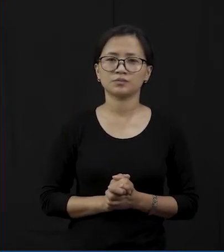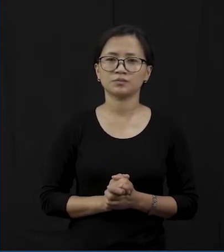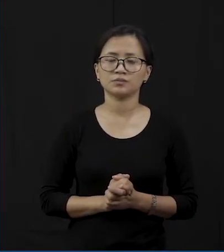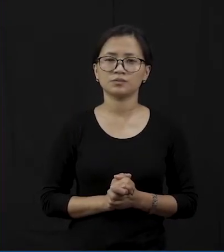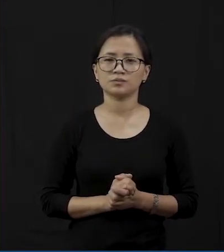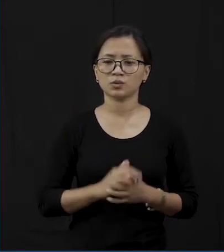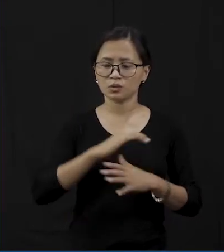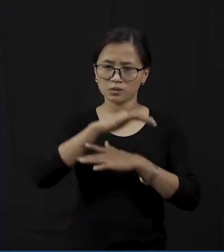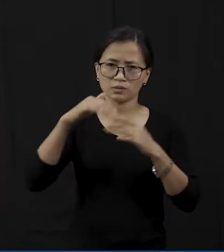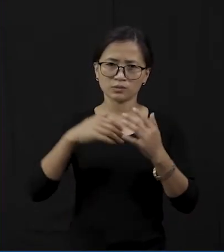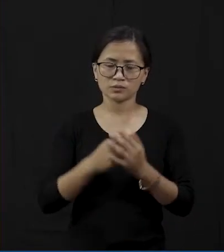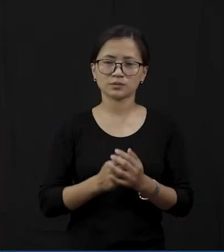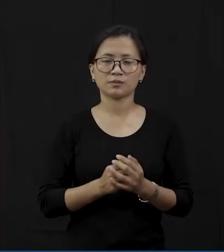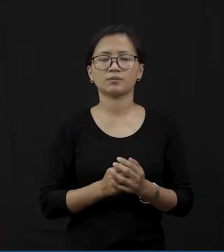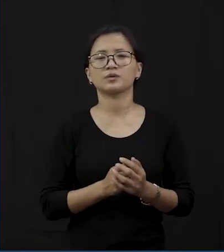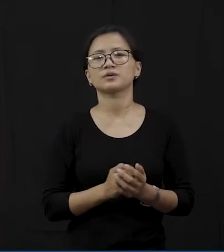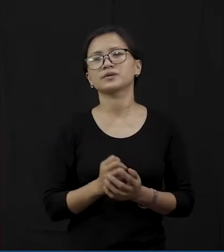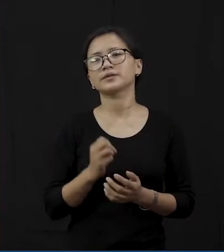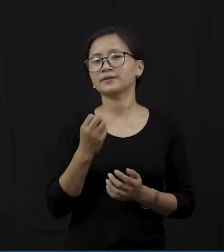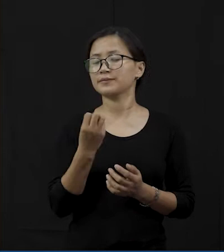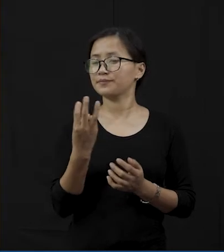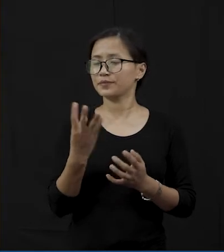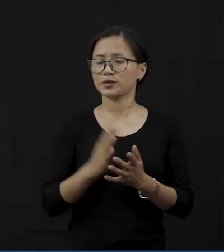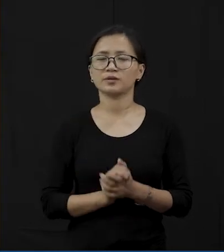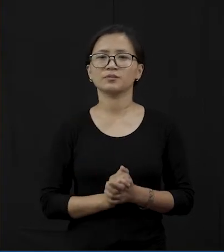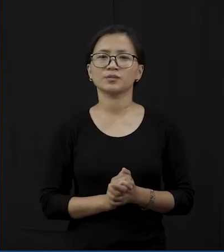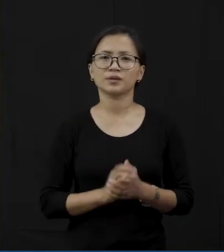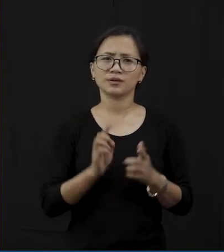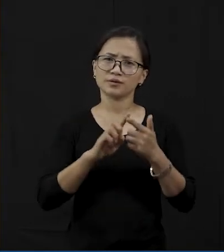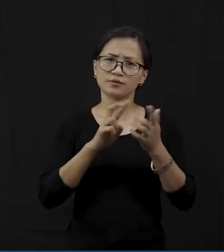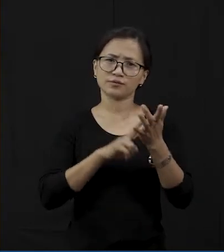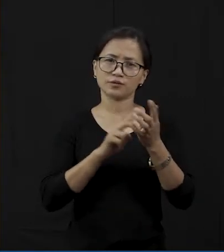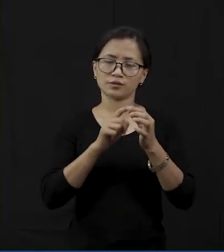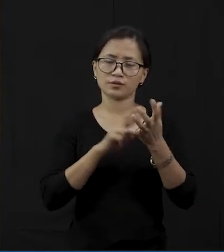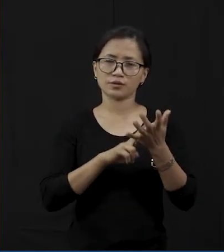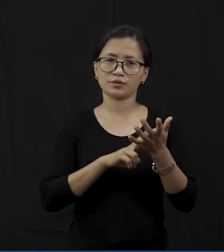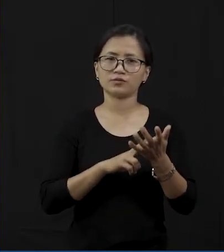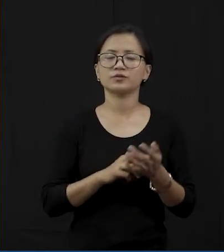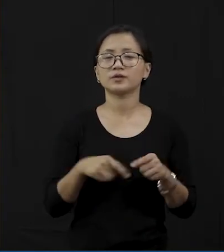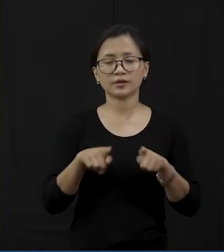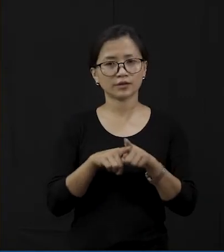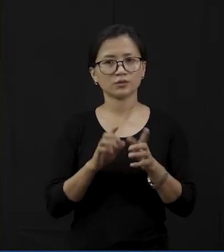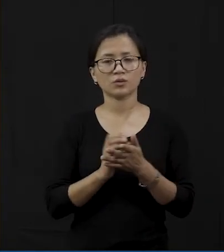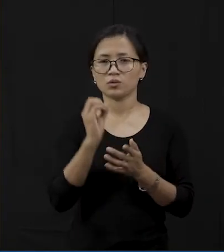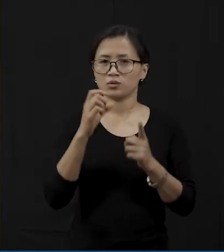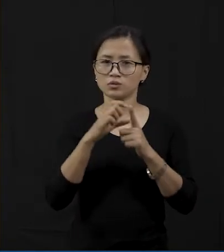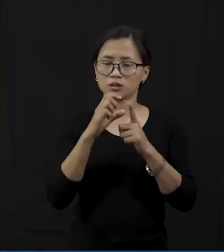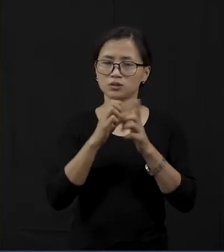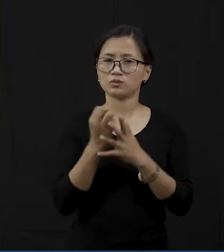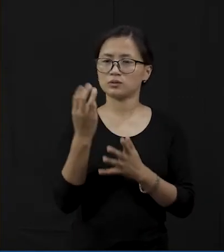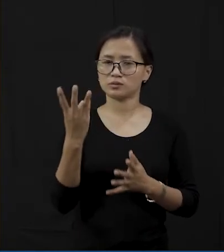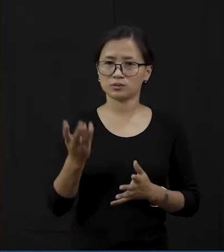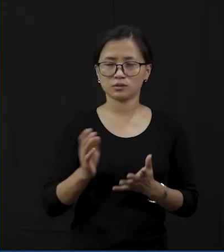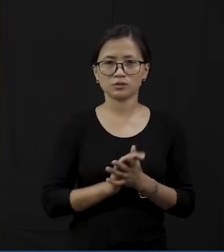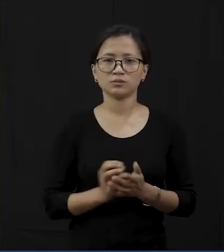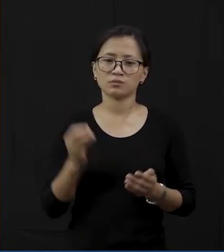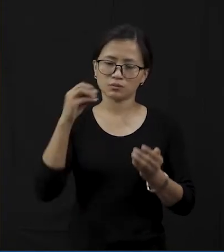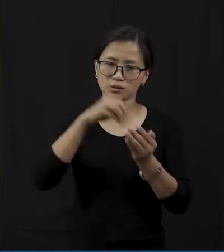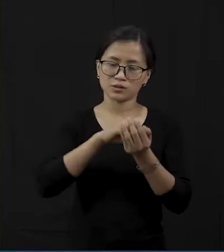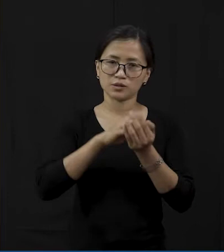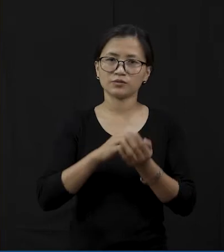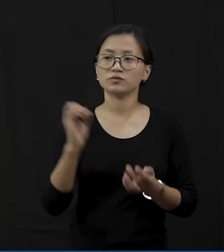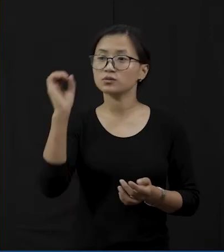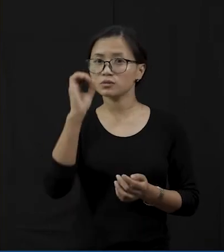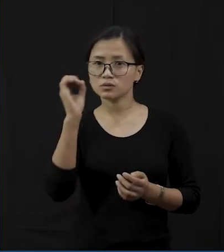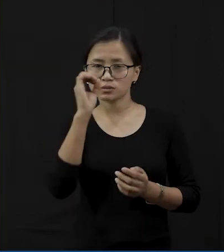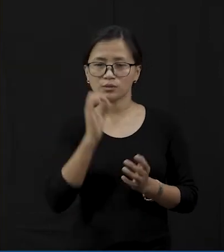a whole number can be an even number or an odd number, right? And in the example, I didn't mention 0. So you might be wondering what